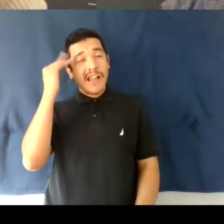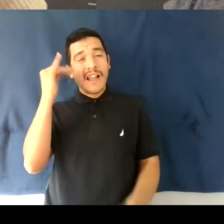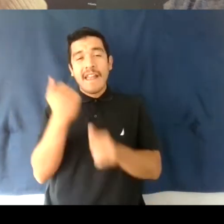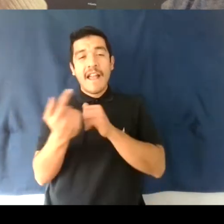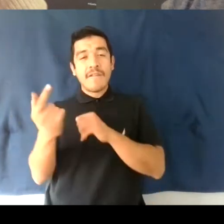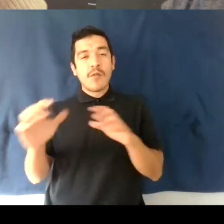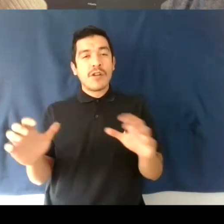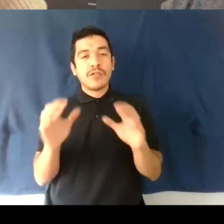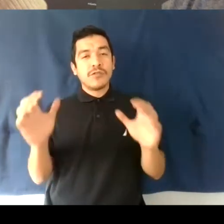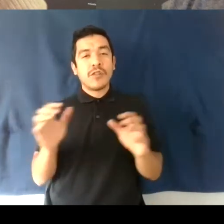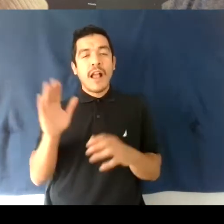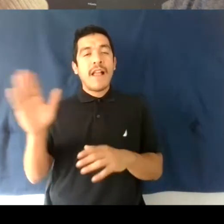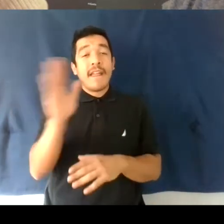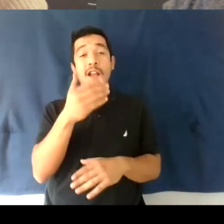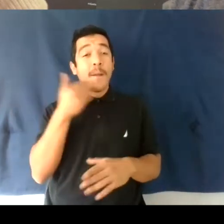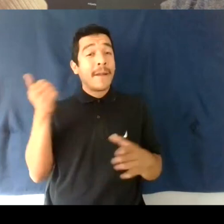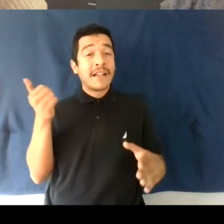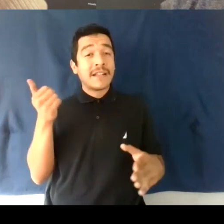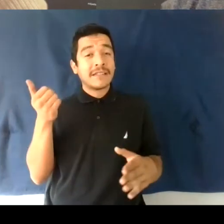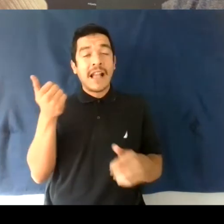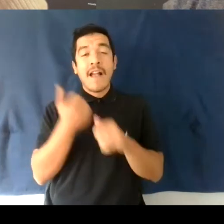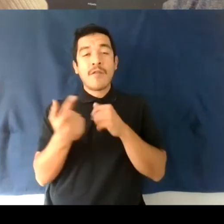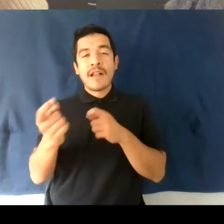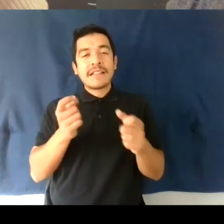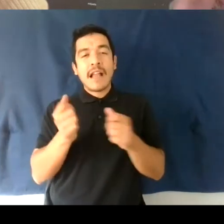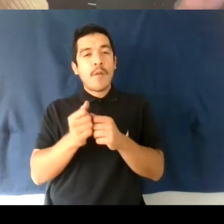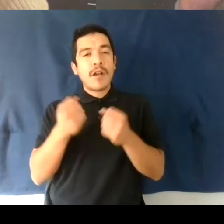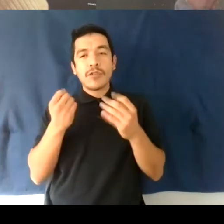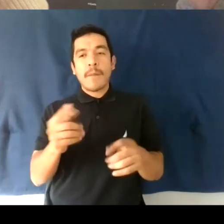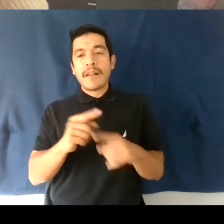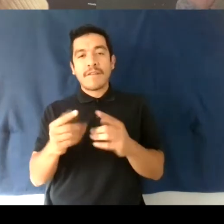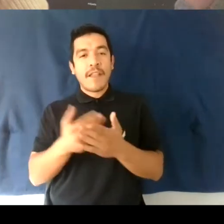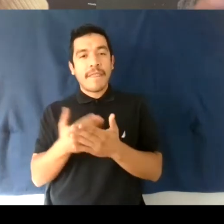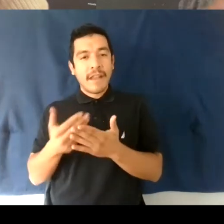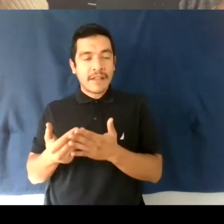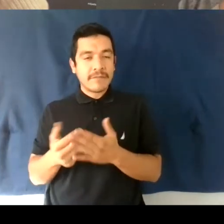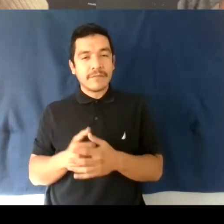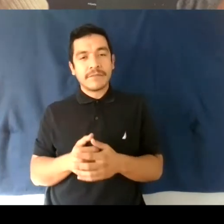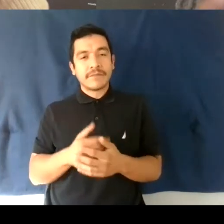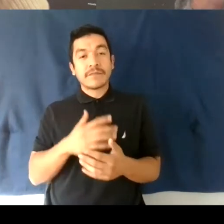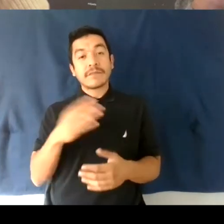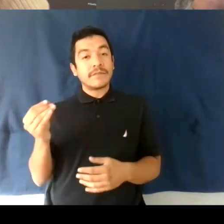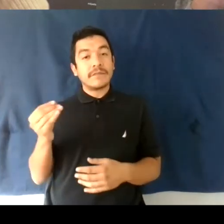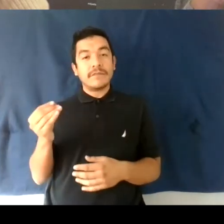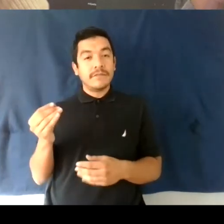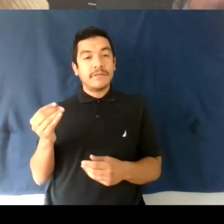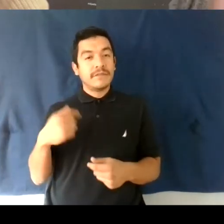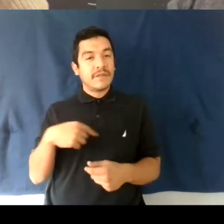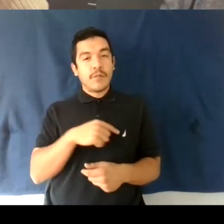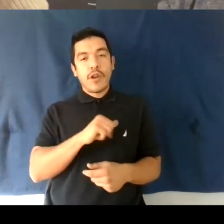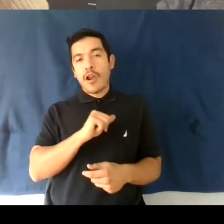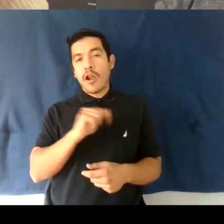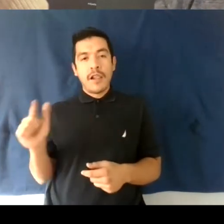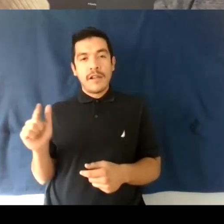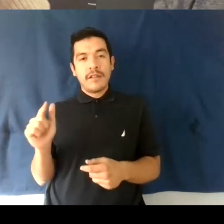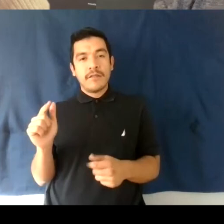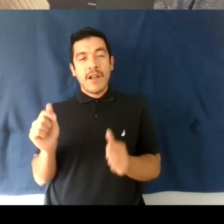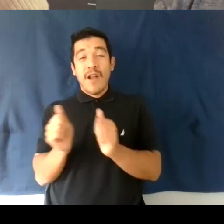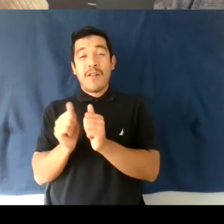is doing their best. Everyone is dealing with so many different things, and we're all